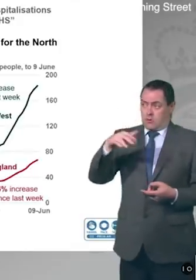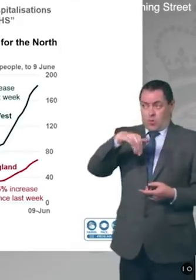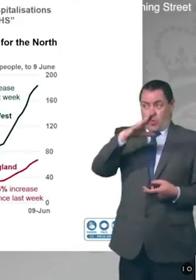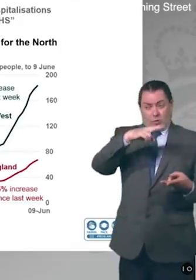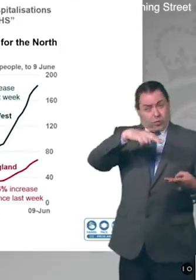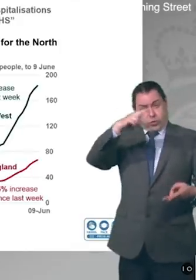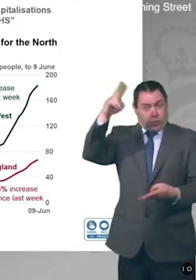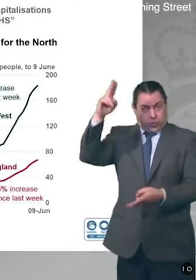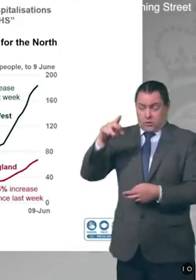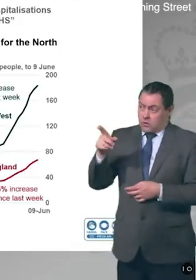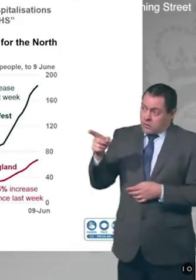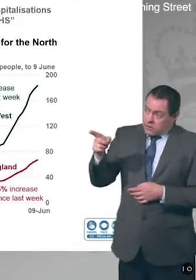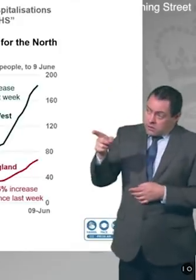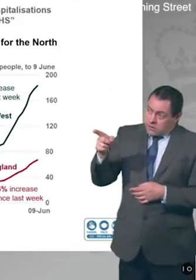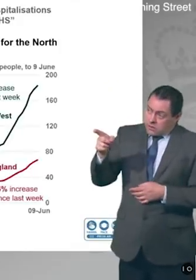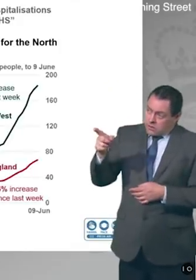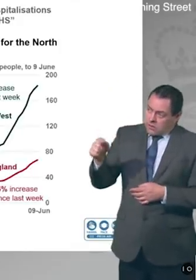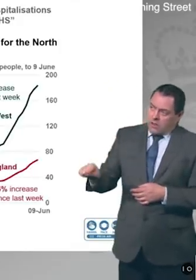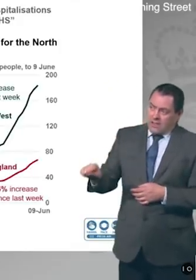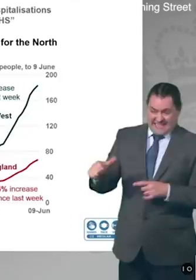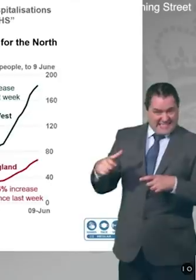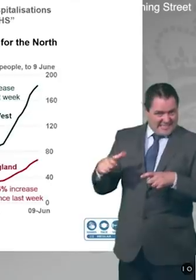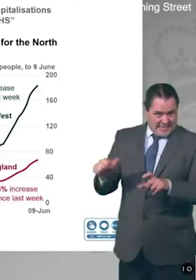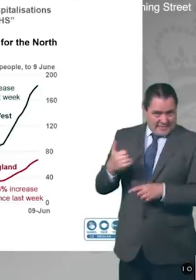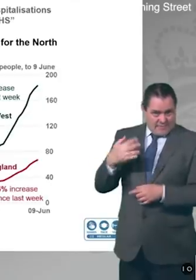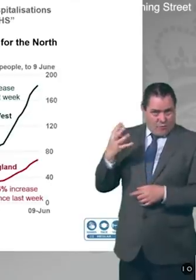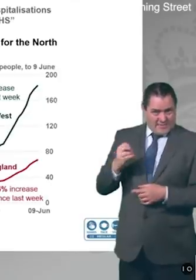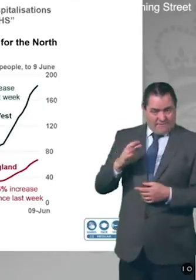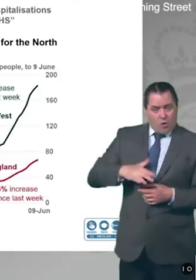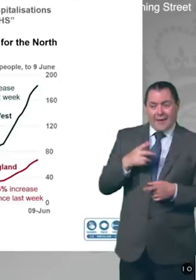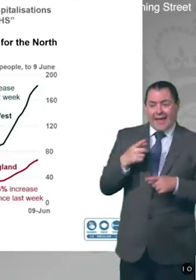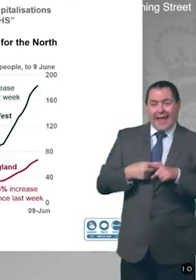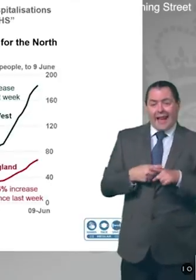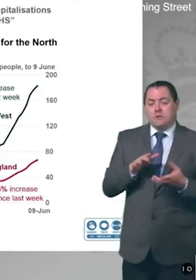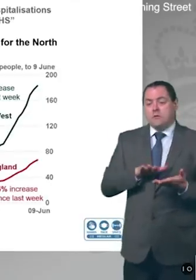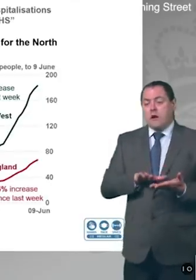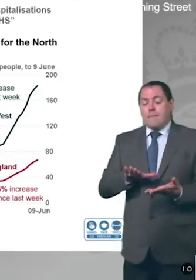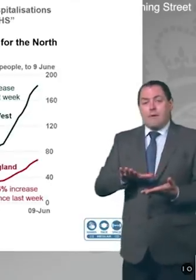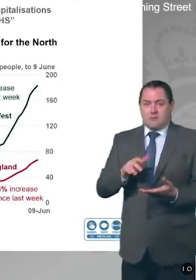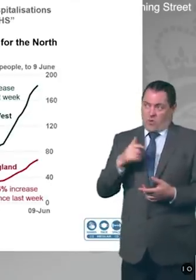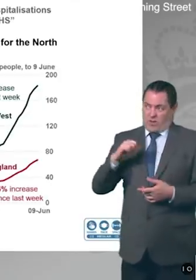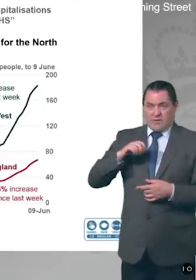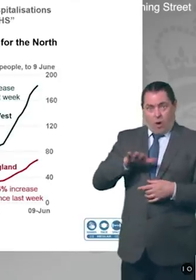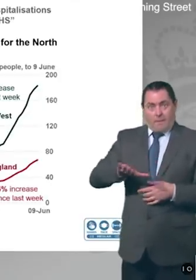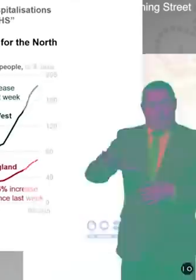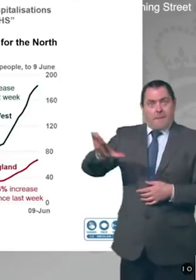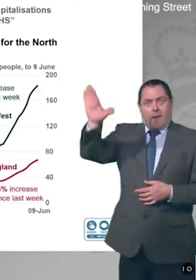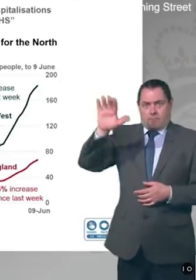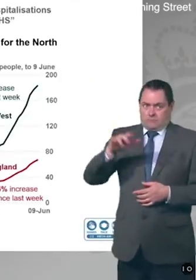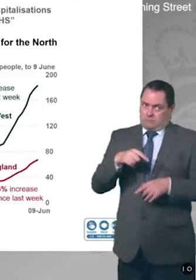colour here, and a 64% increase in England, and that rate will follow, we think, where the northwest has